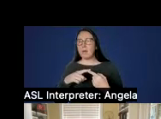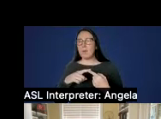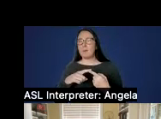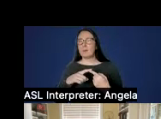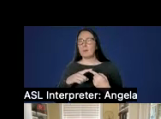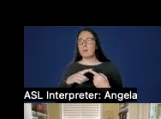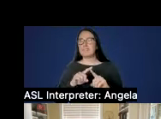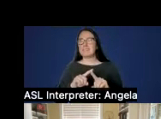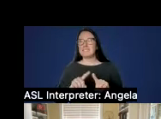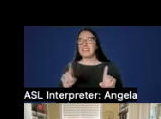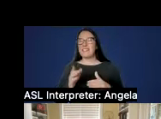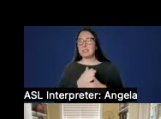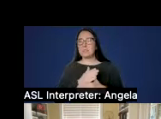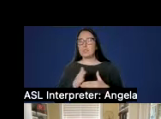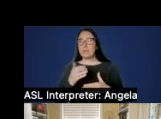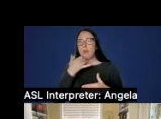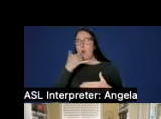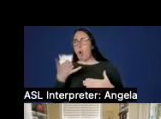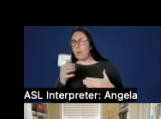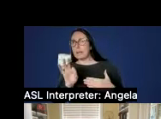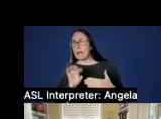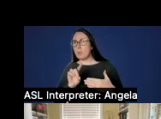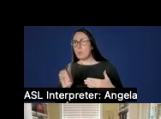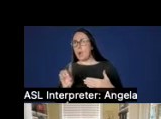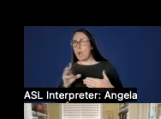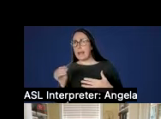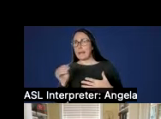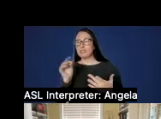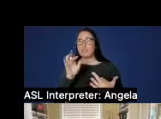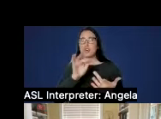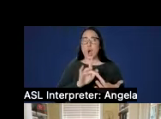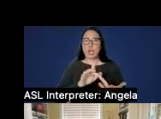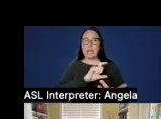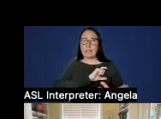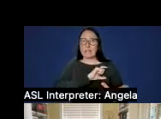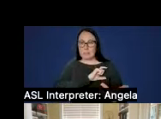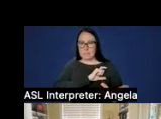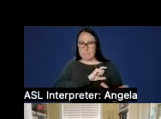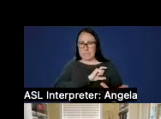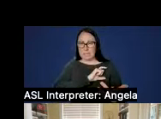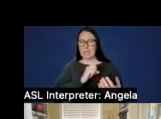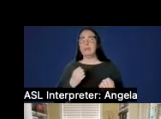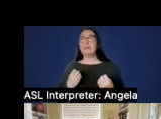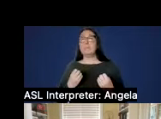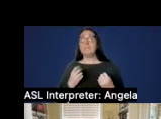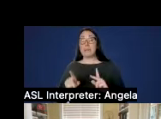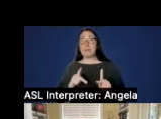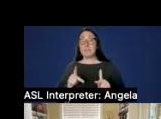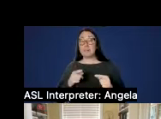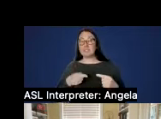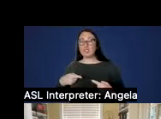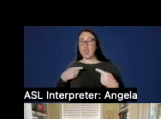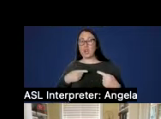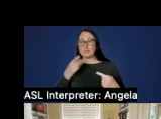the difference between calling 911 and contacting law enforcement. A lot of folks, struggle to know when to